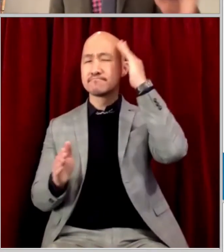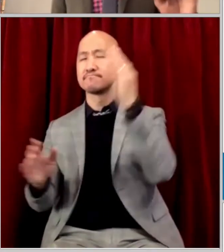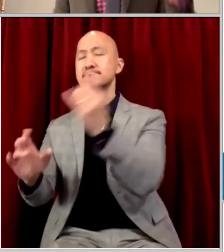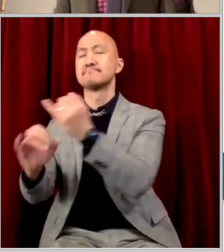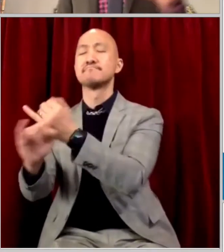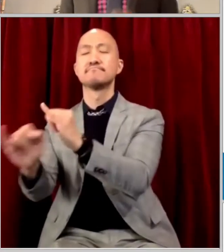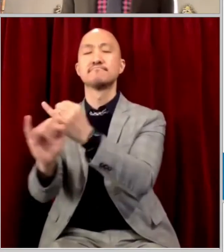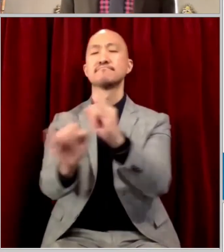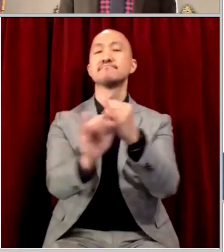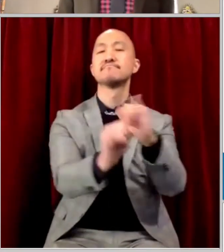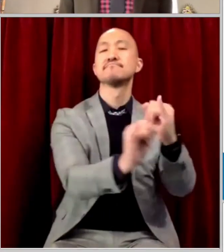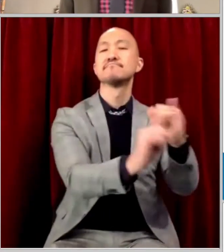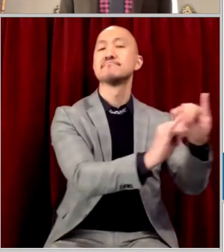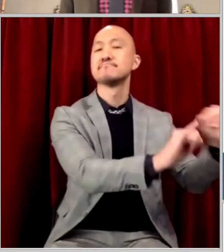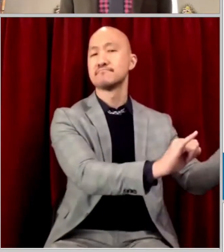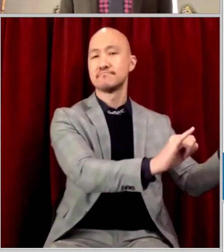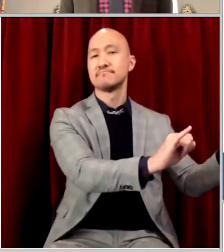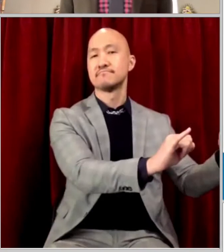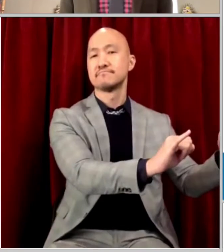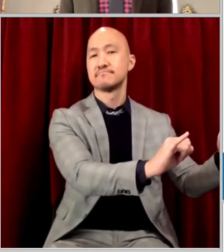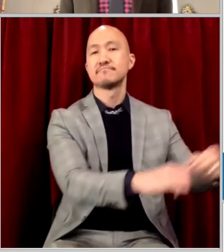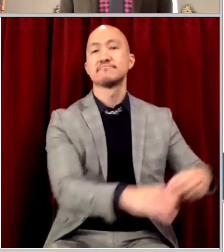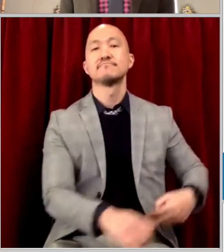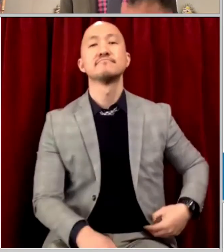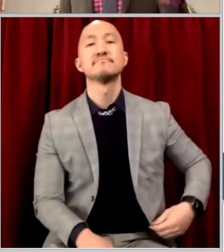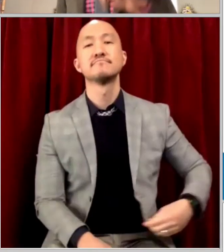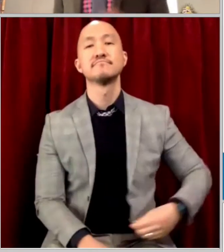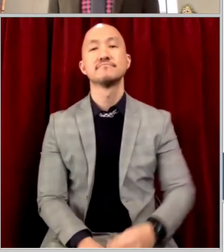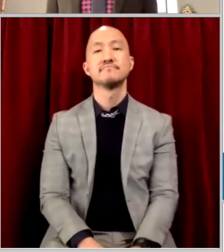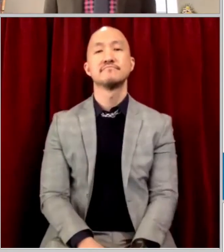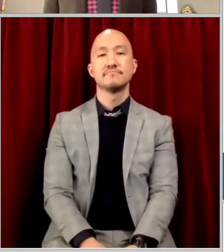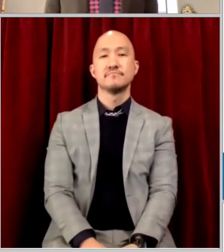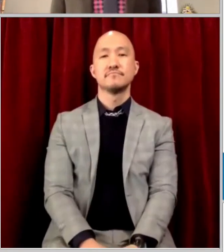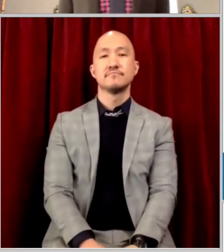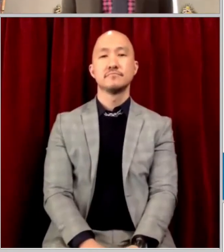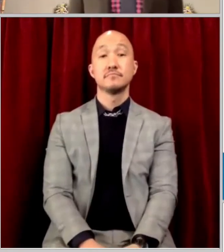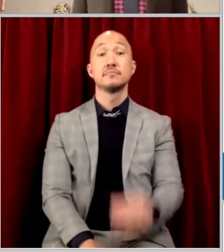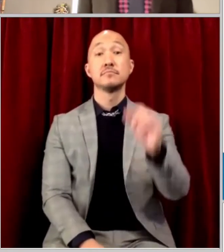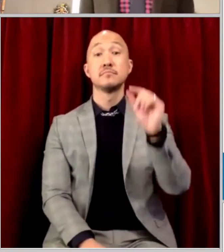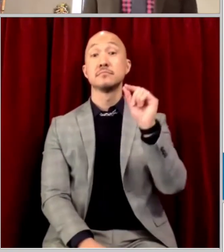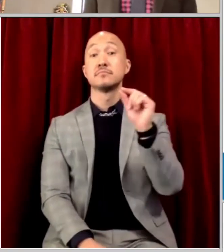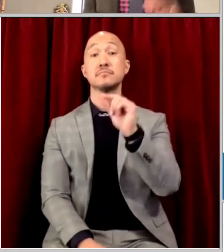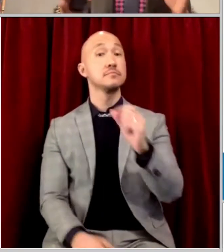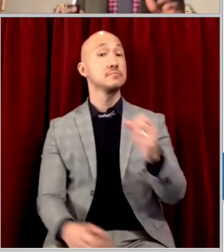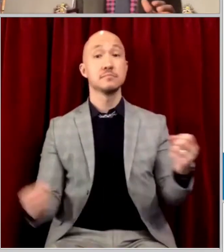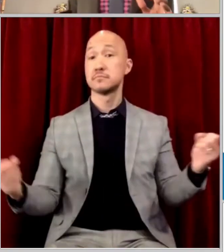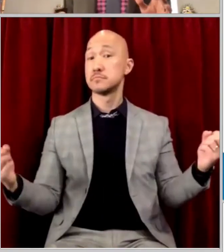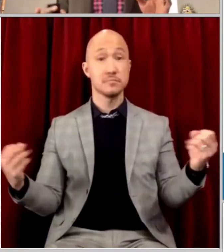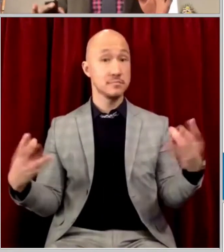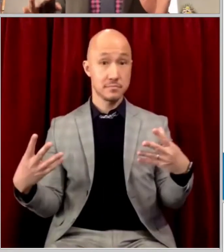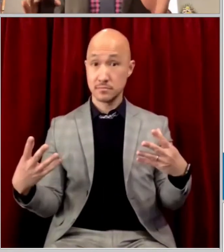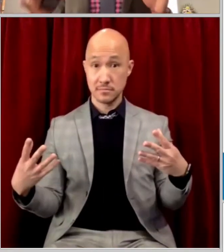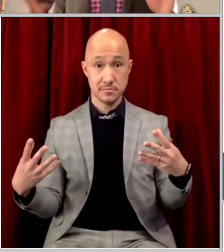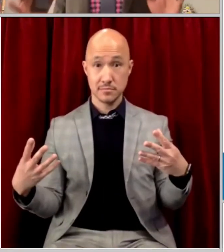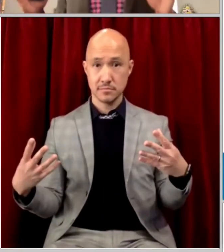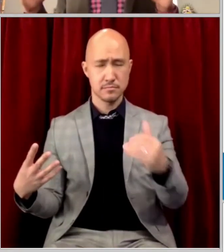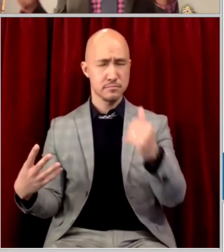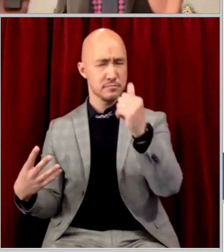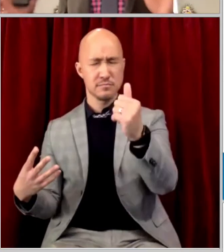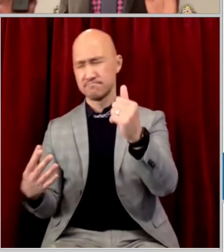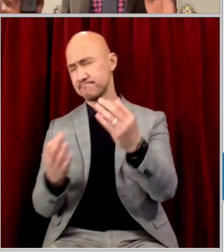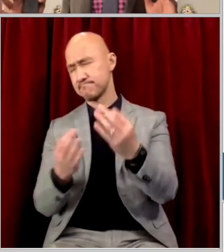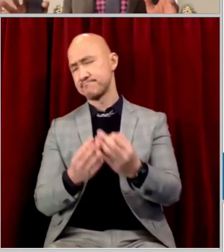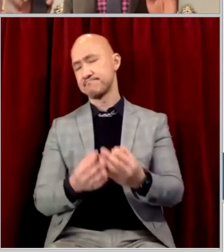every single hair on your head. It says, do not fear, therefore. You are